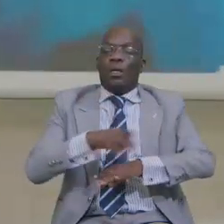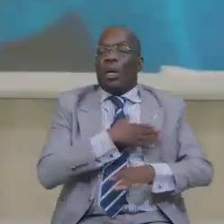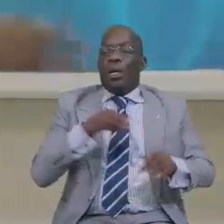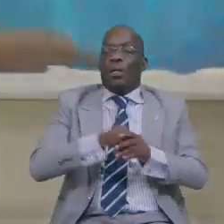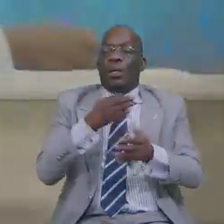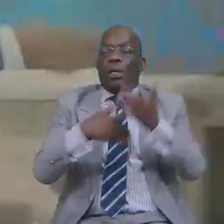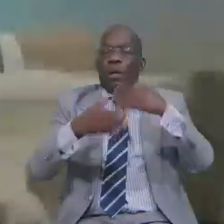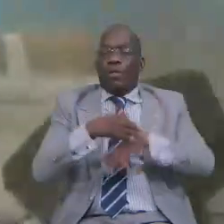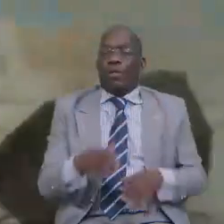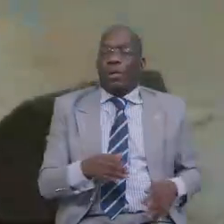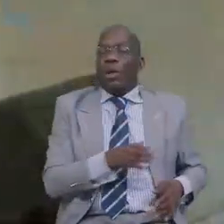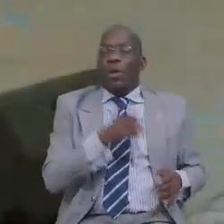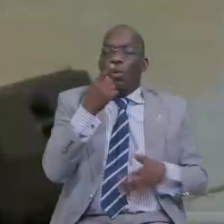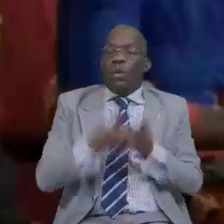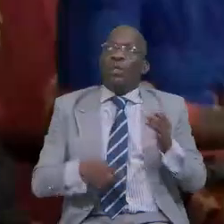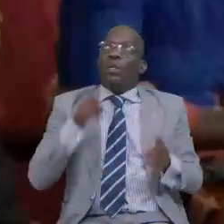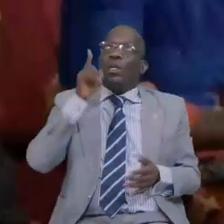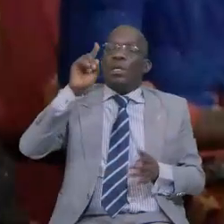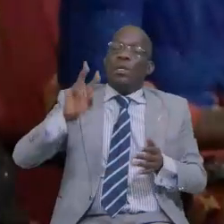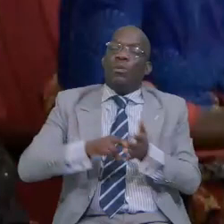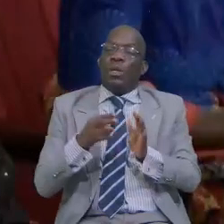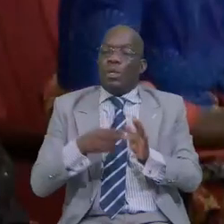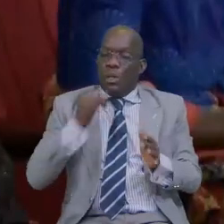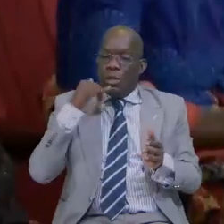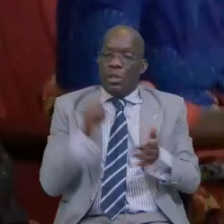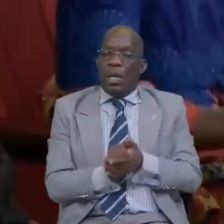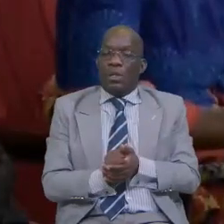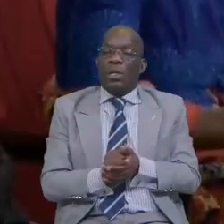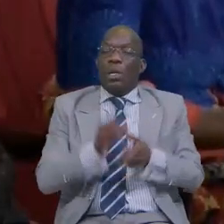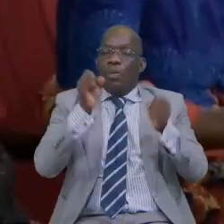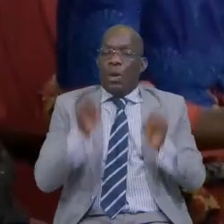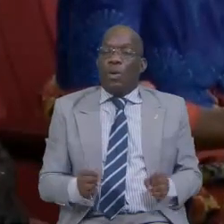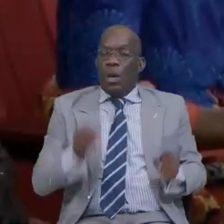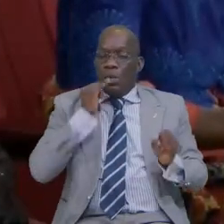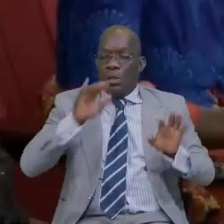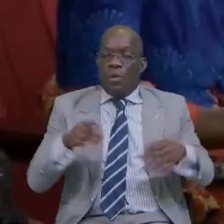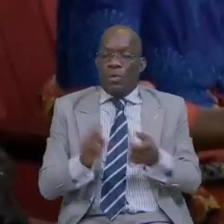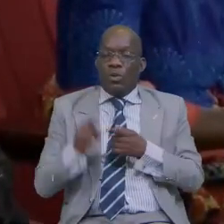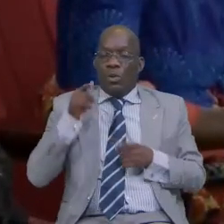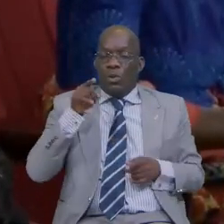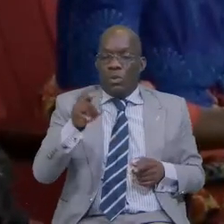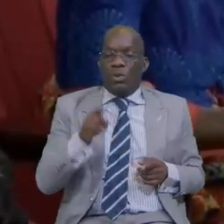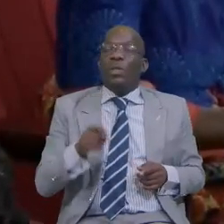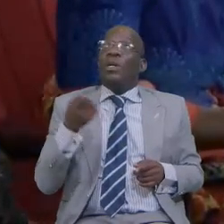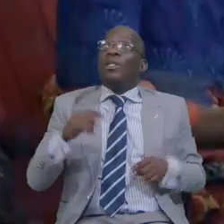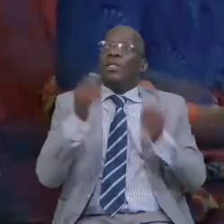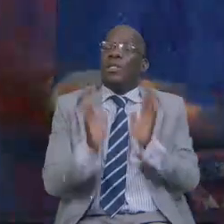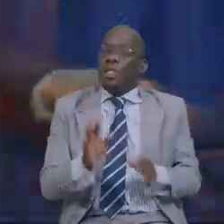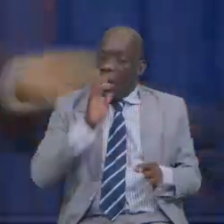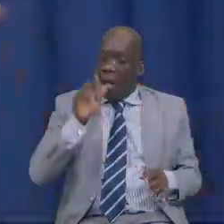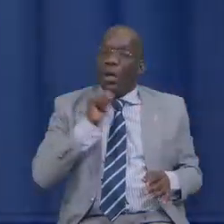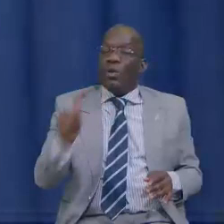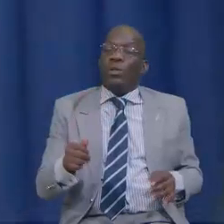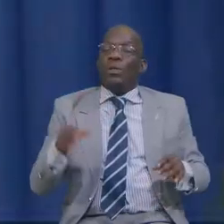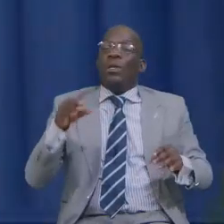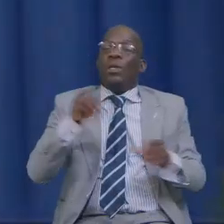now give unto you. The sinners are not in heaven, and he has gone to heaven, and you are here,